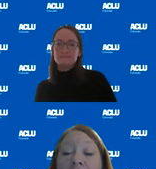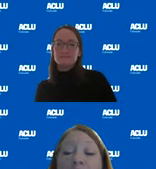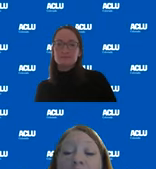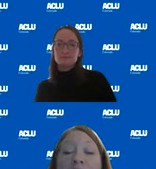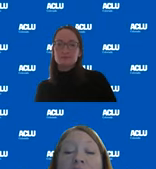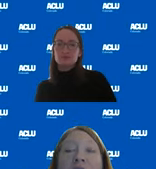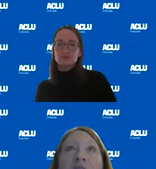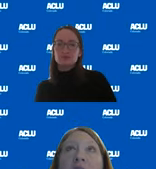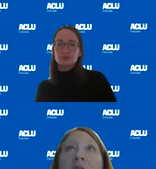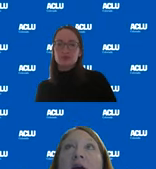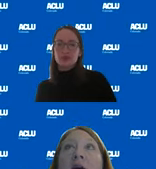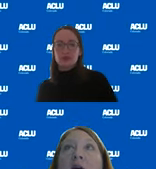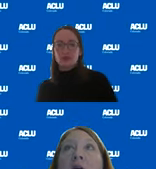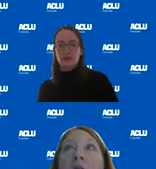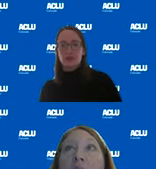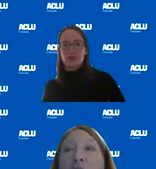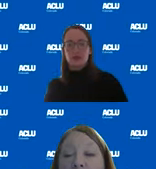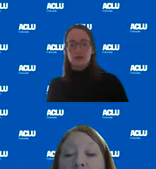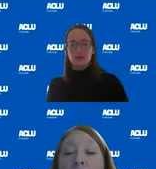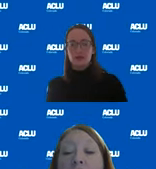I think she's referring to the